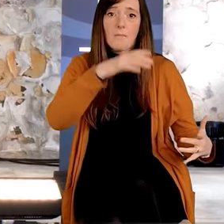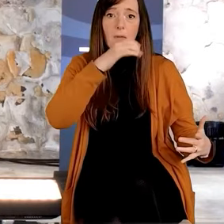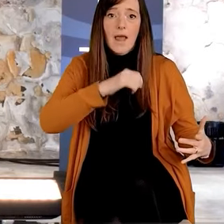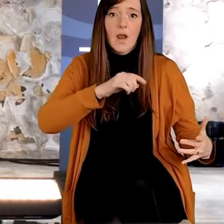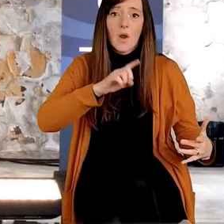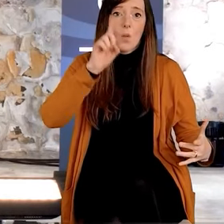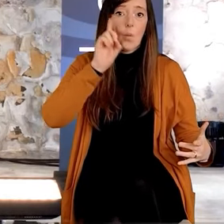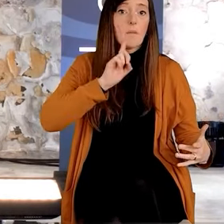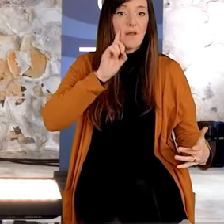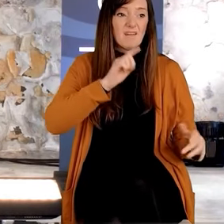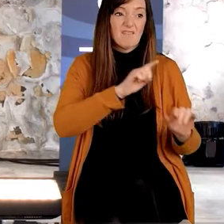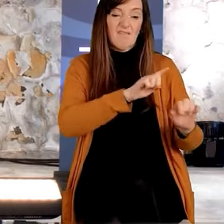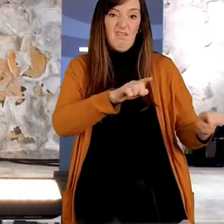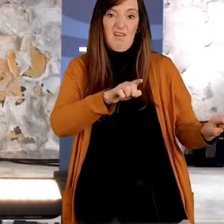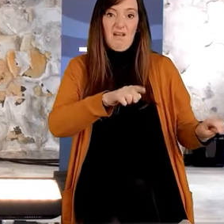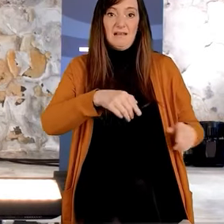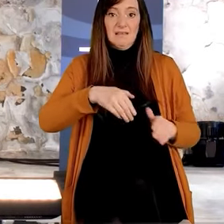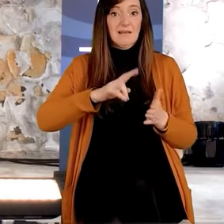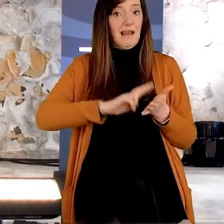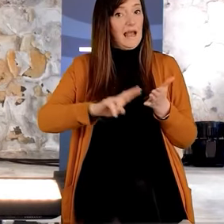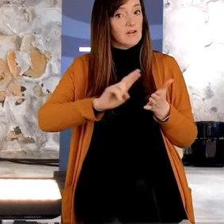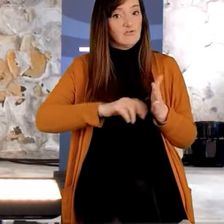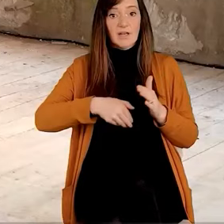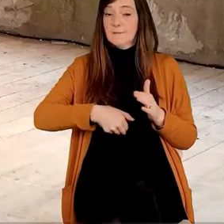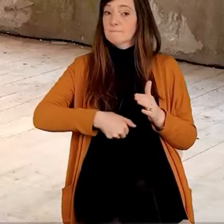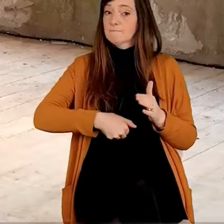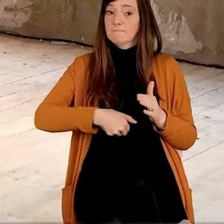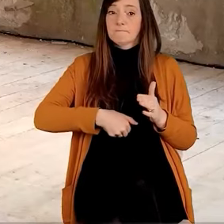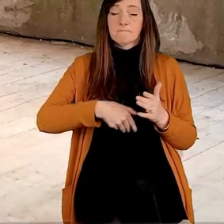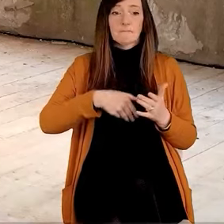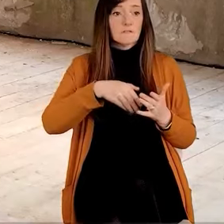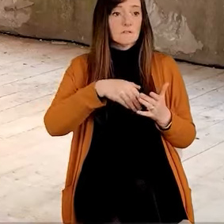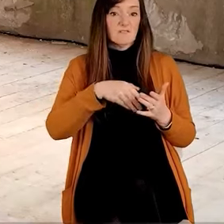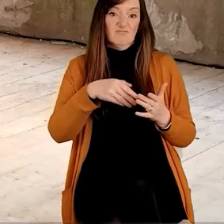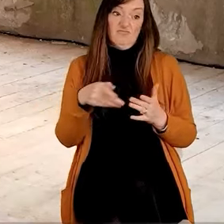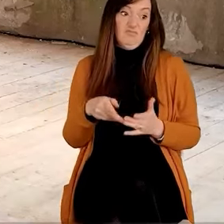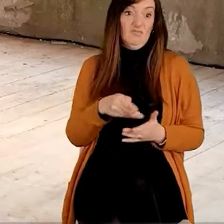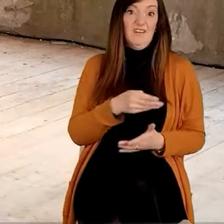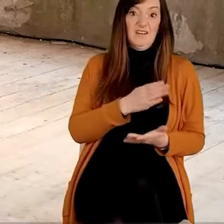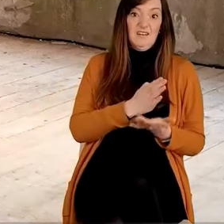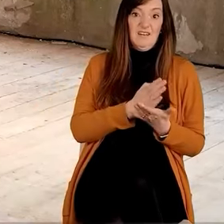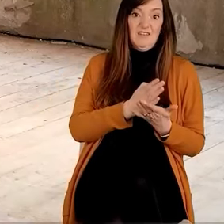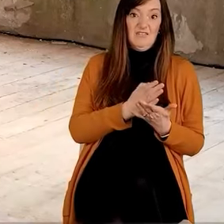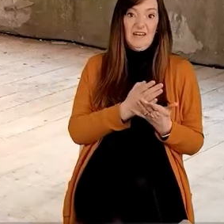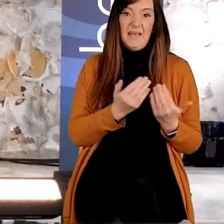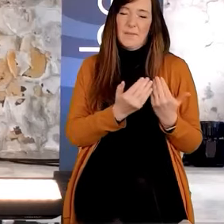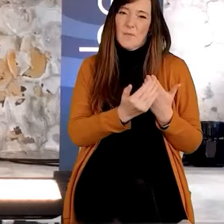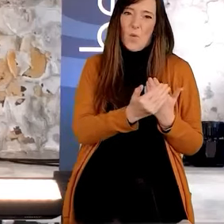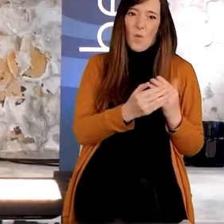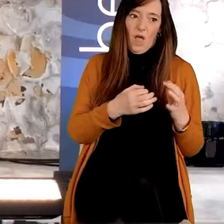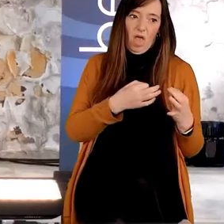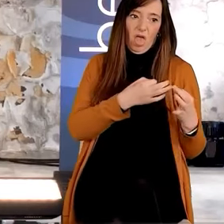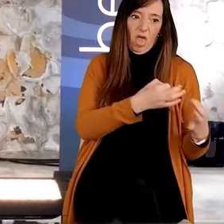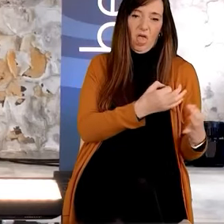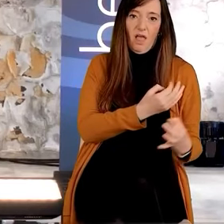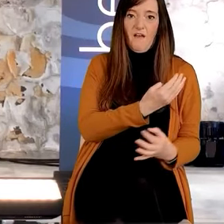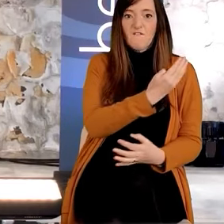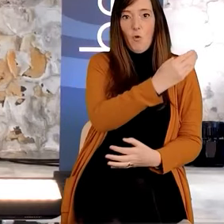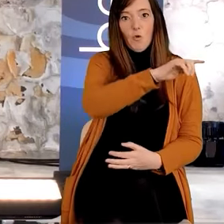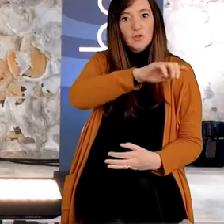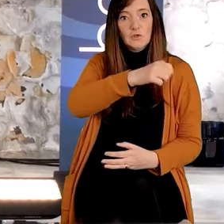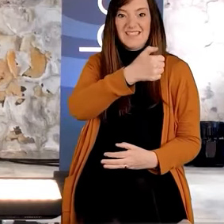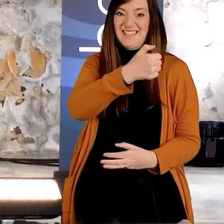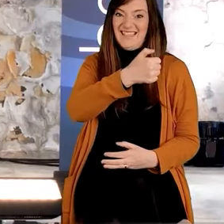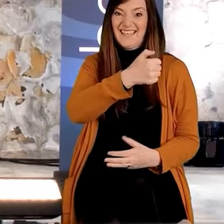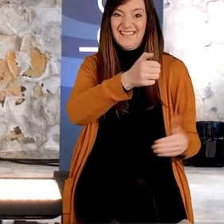and women who by nature are all verses 4 and 5 and 6 people, because we all are,